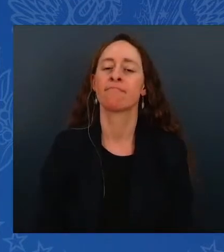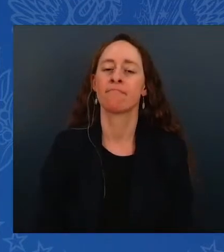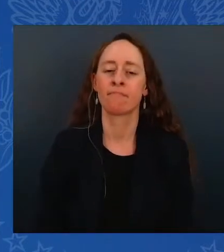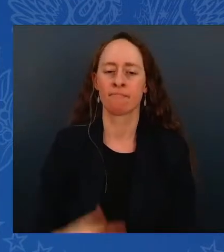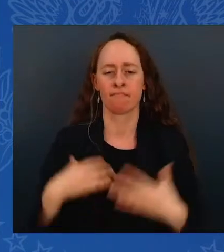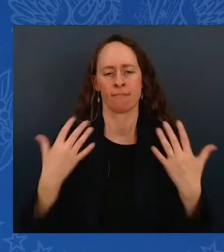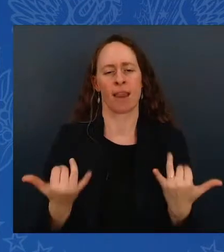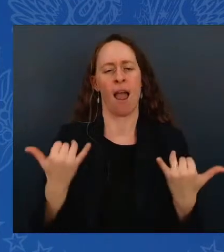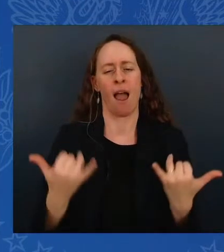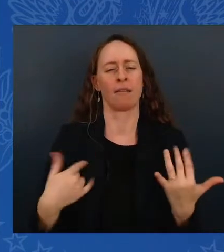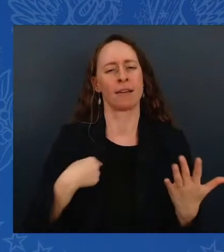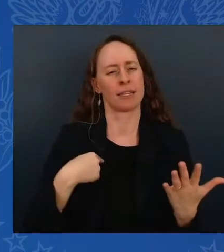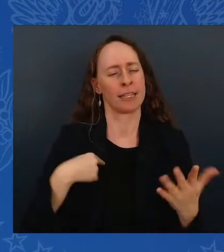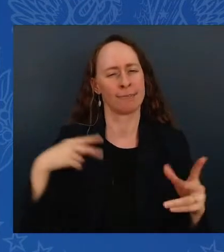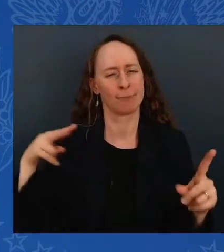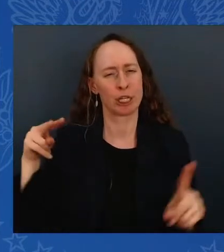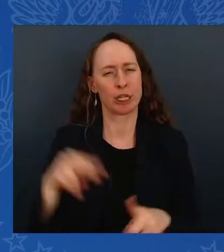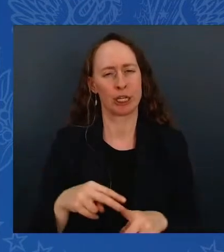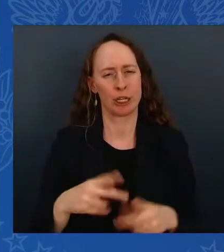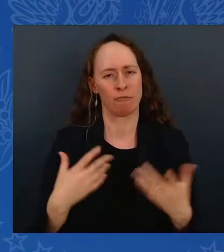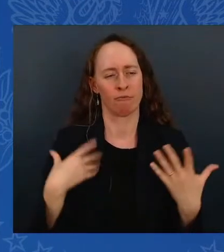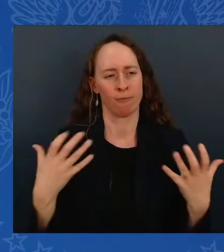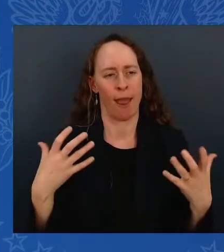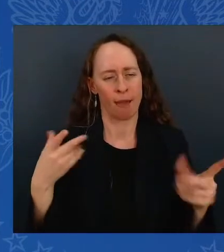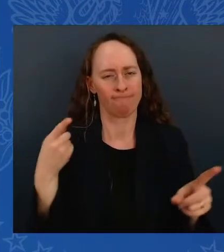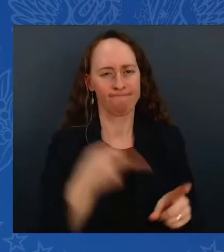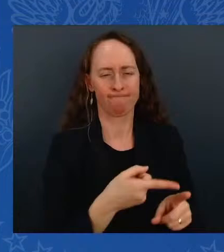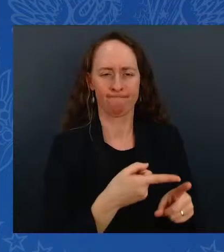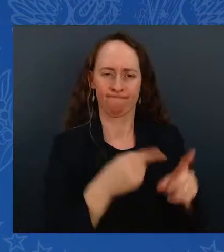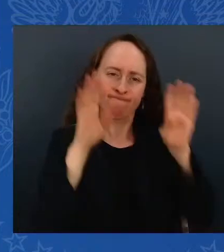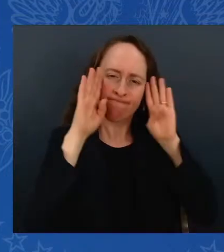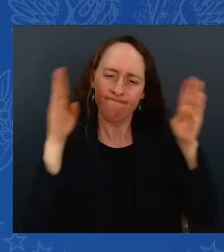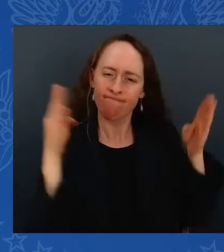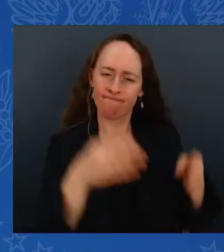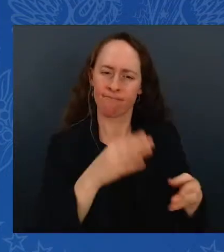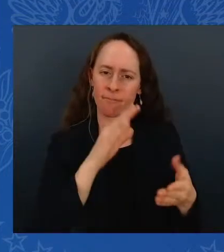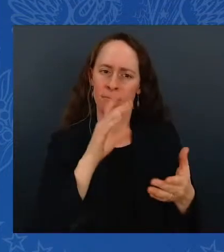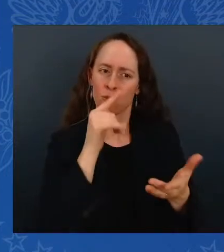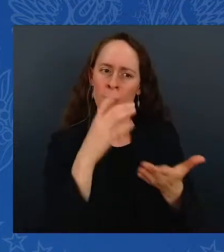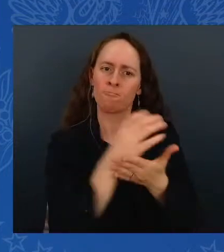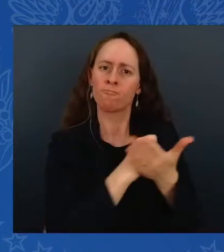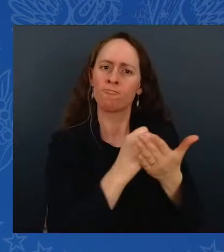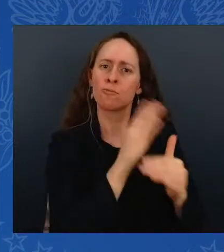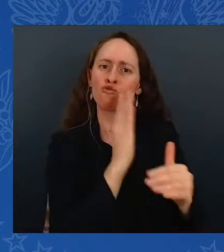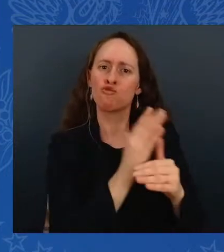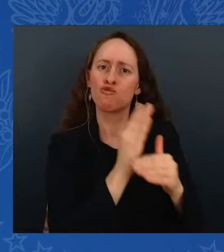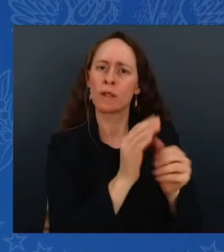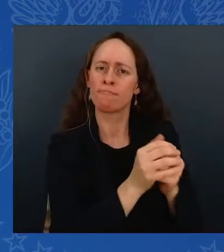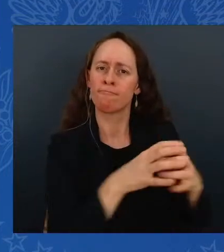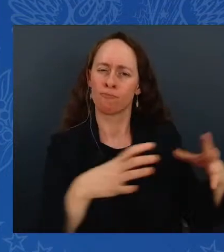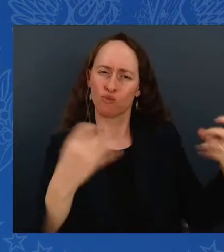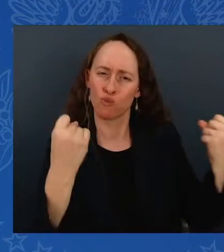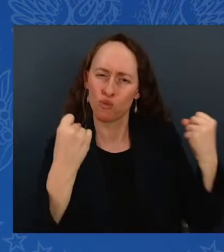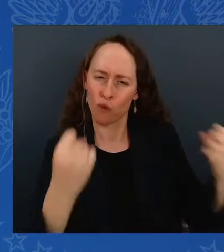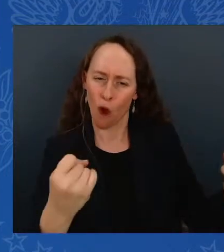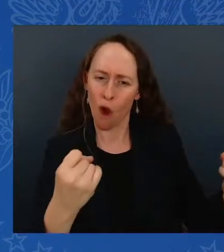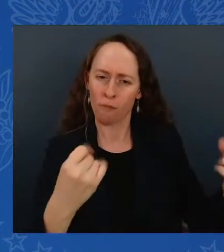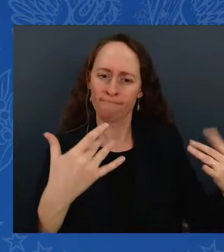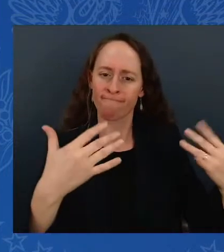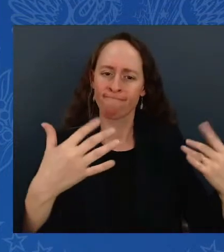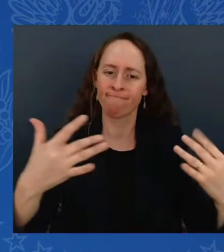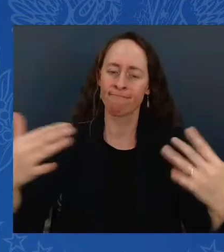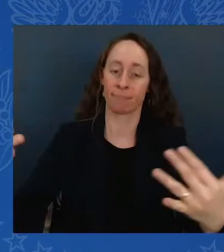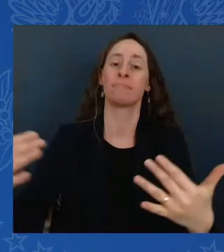up. I promised to be a president of all Americans, whether they voted for me or not. And I kept that promise, making a